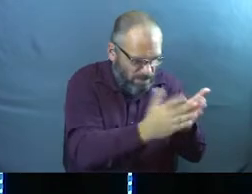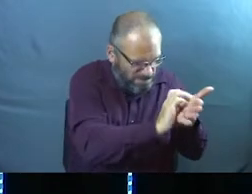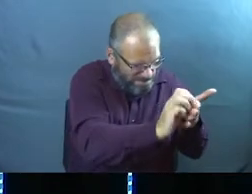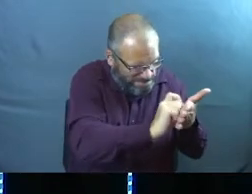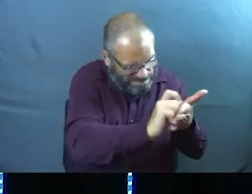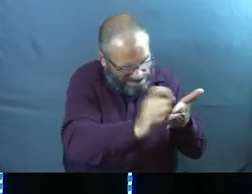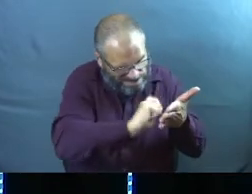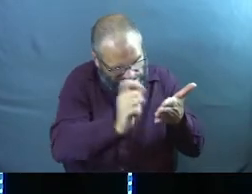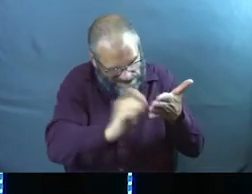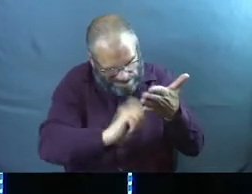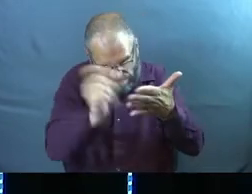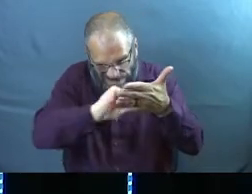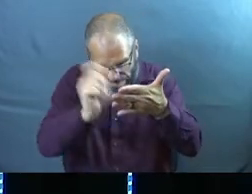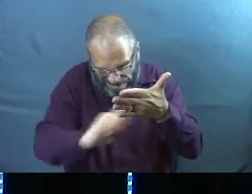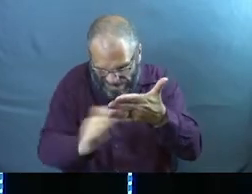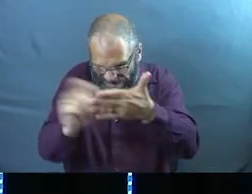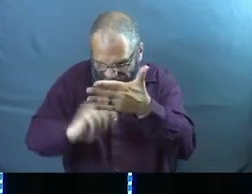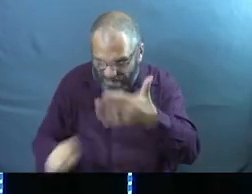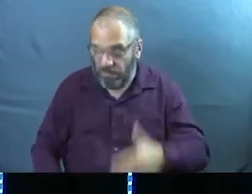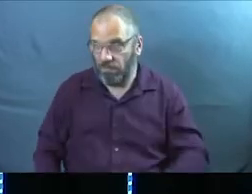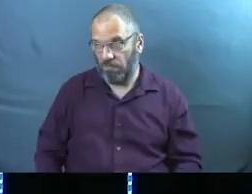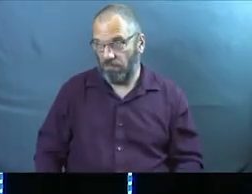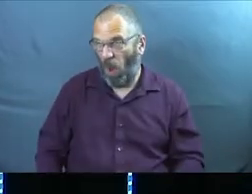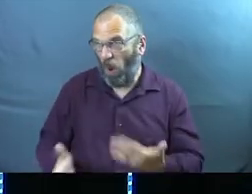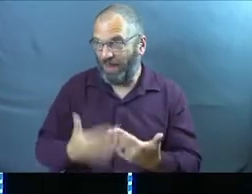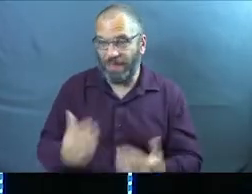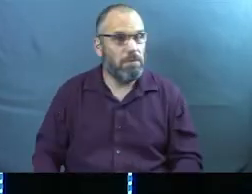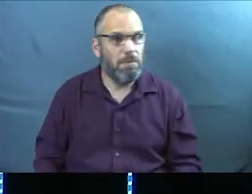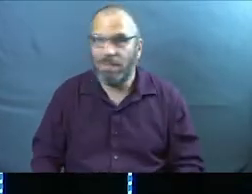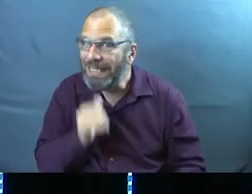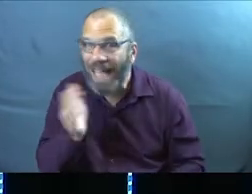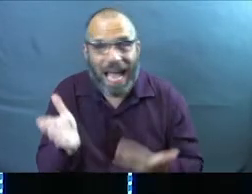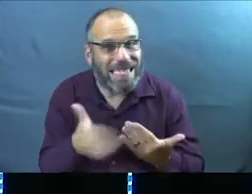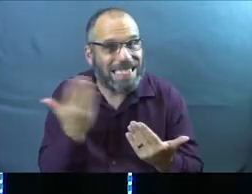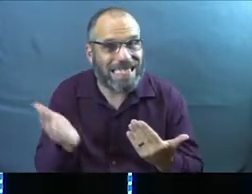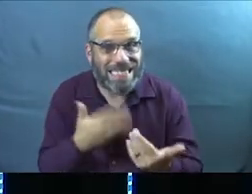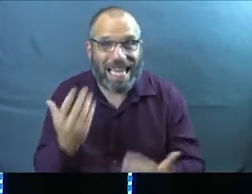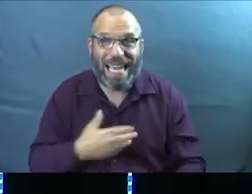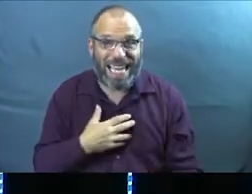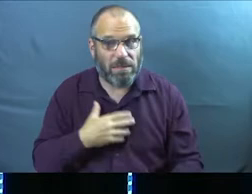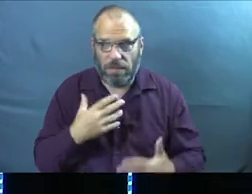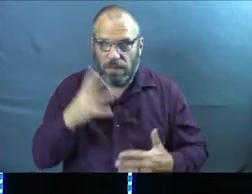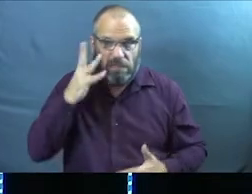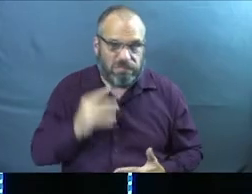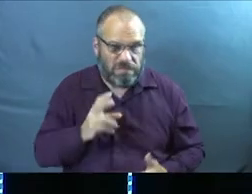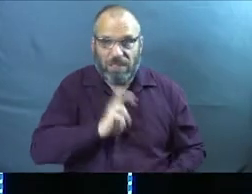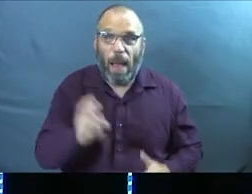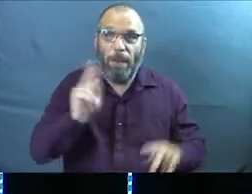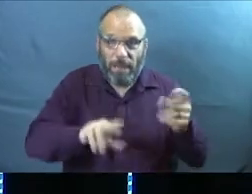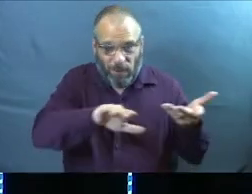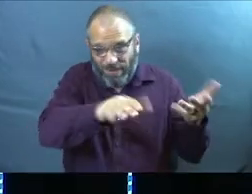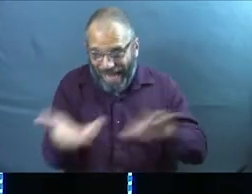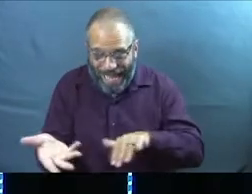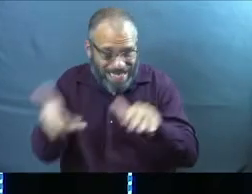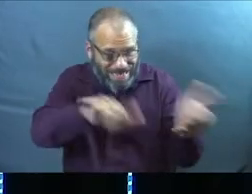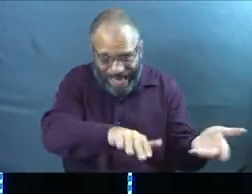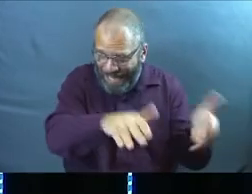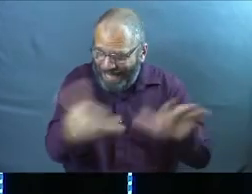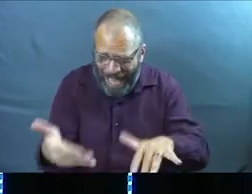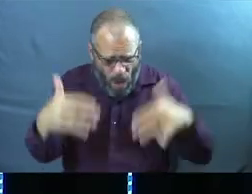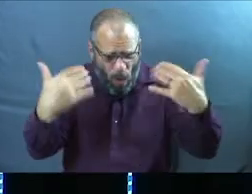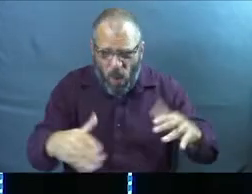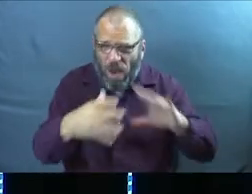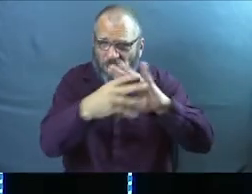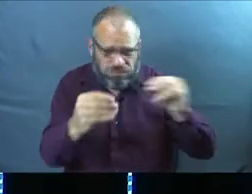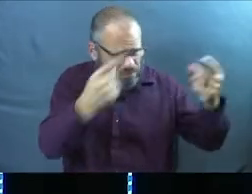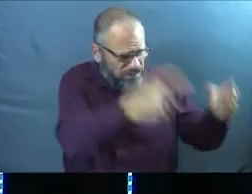there. You're like, well, that sounds like an easy thing. It's not. It's a big journey. And a lot of people die along the way. And there's a whole lot of